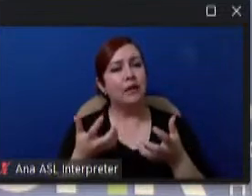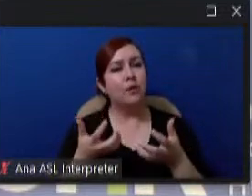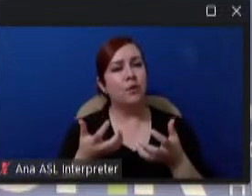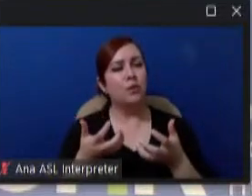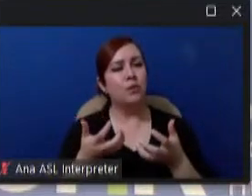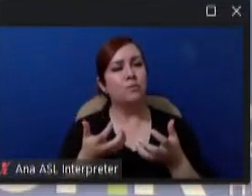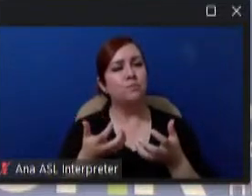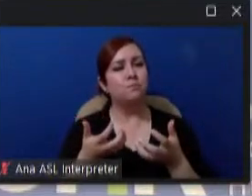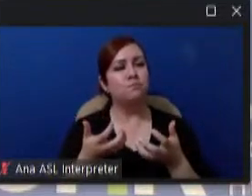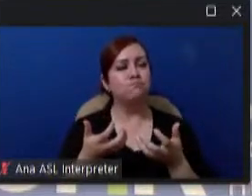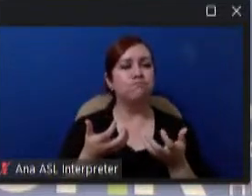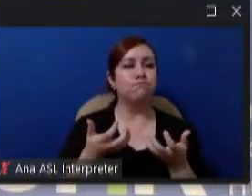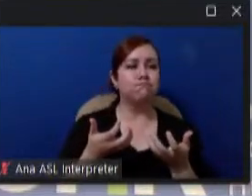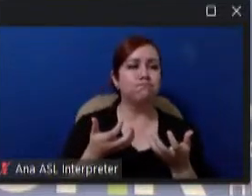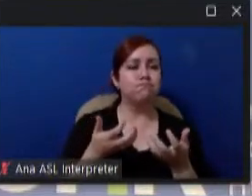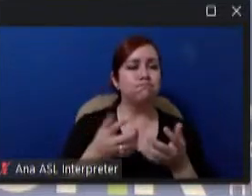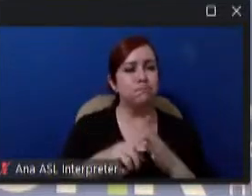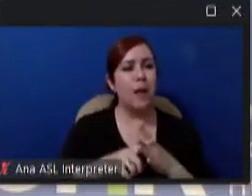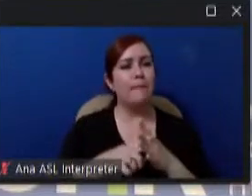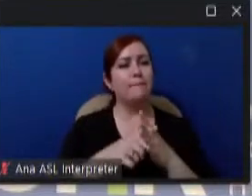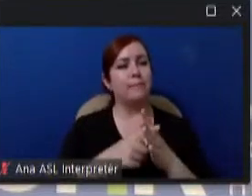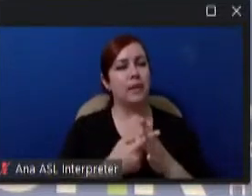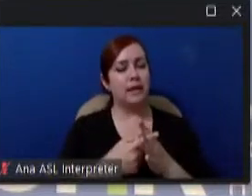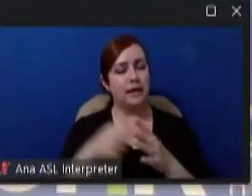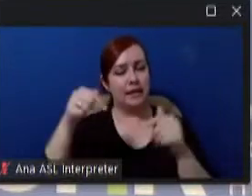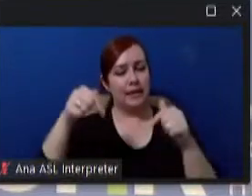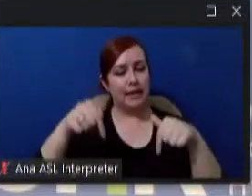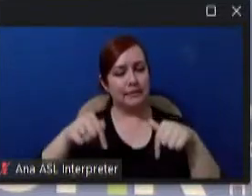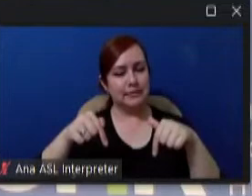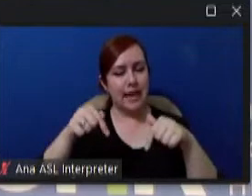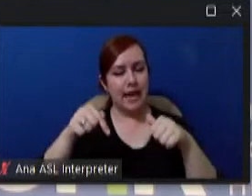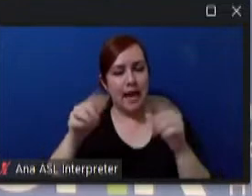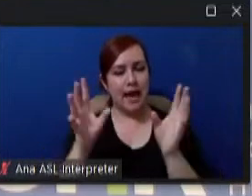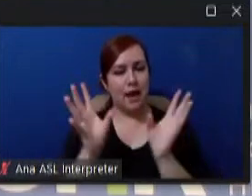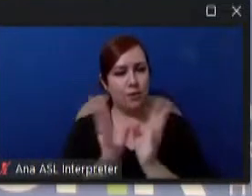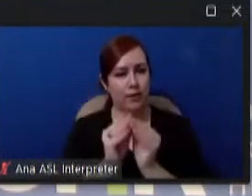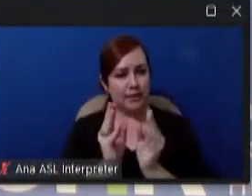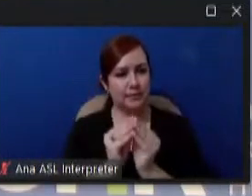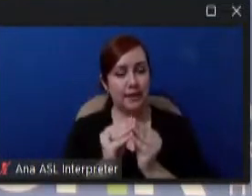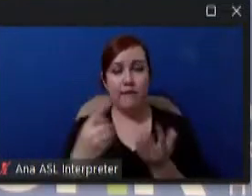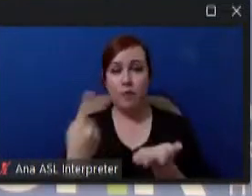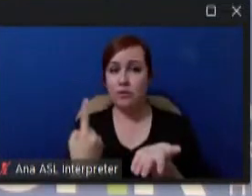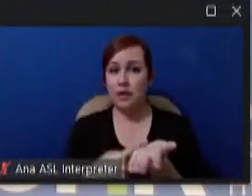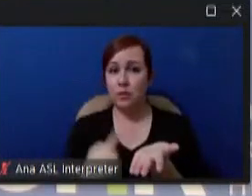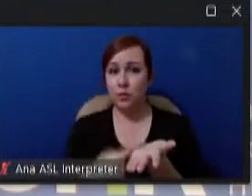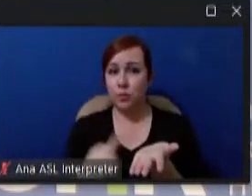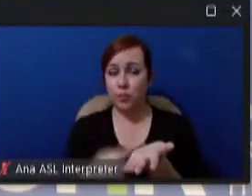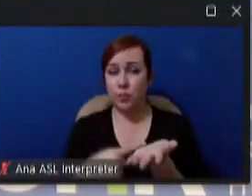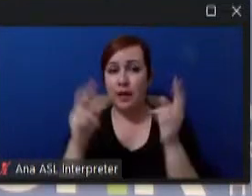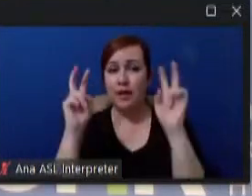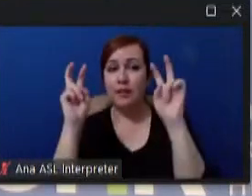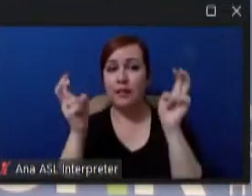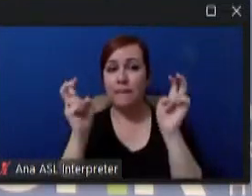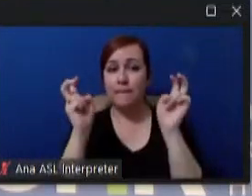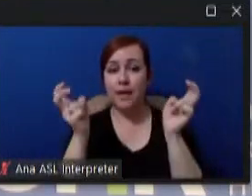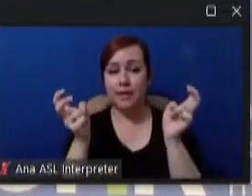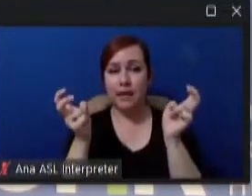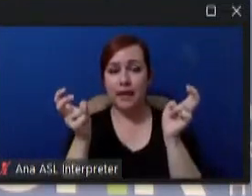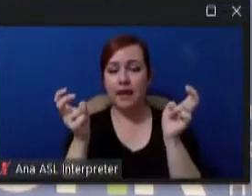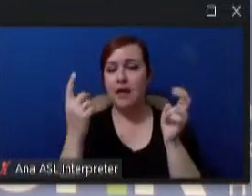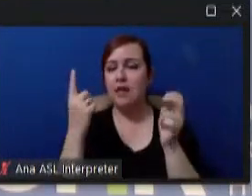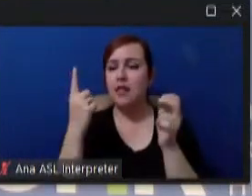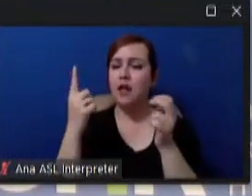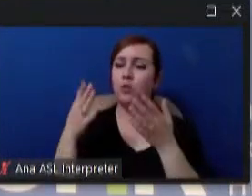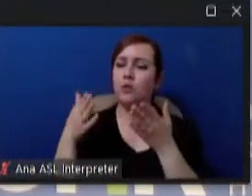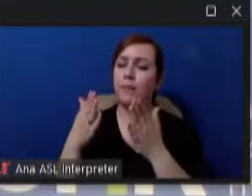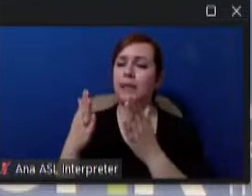also like to underscore the fact that here at this hearing, we will